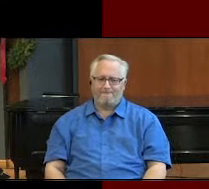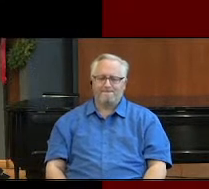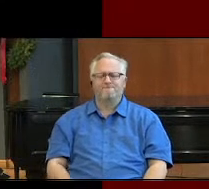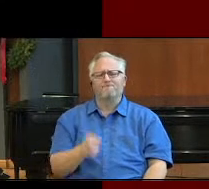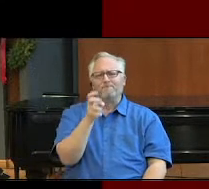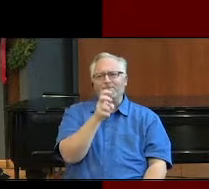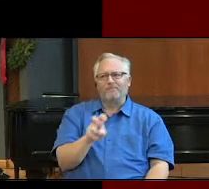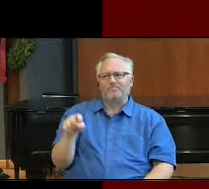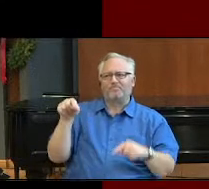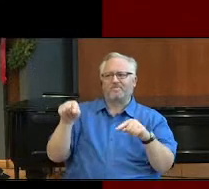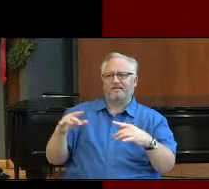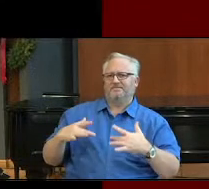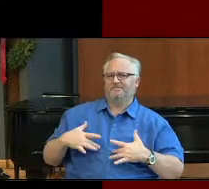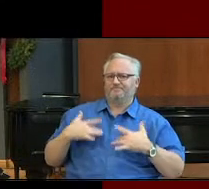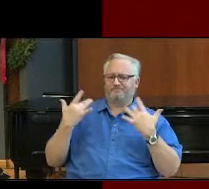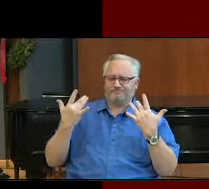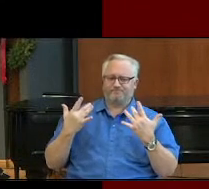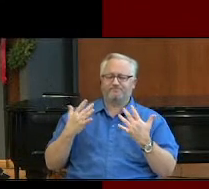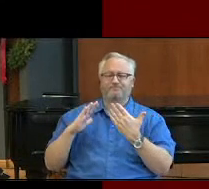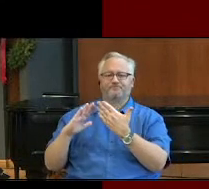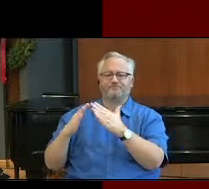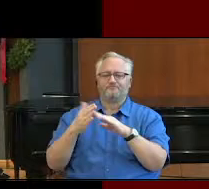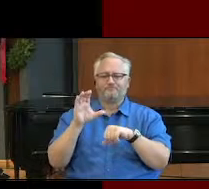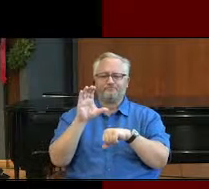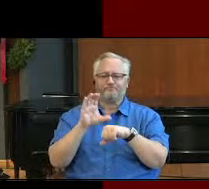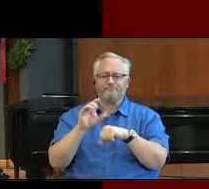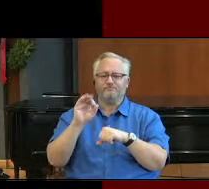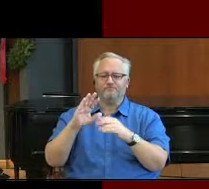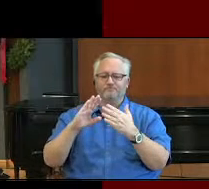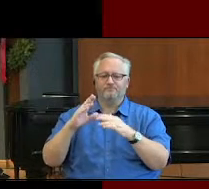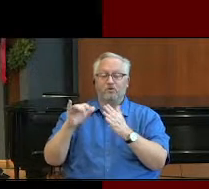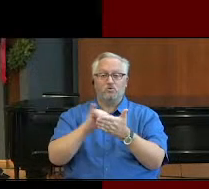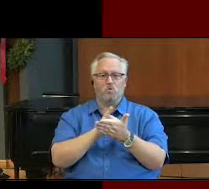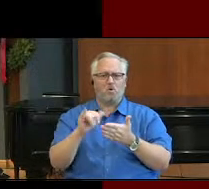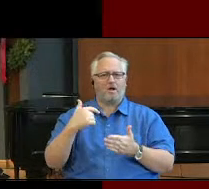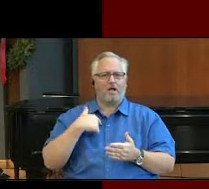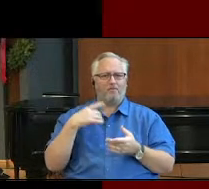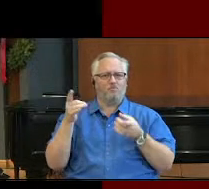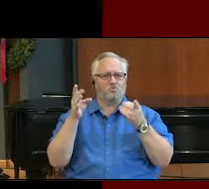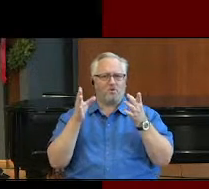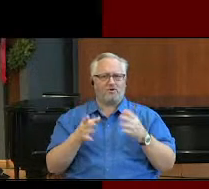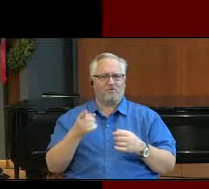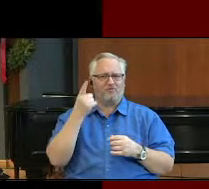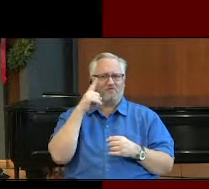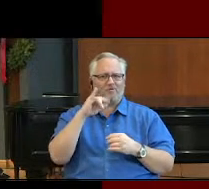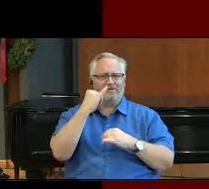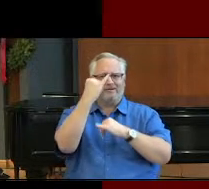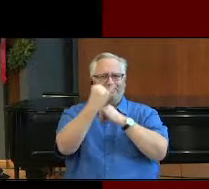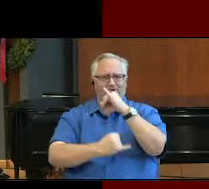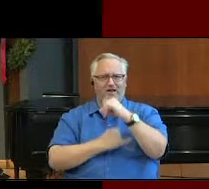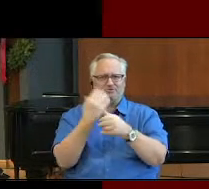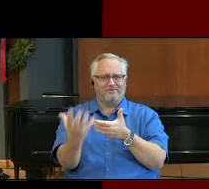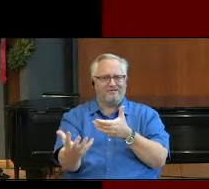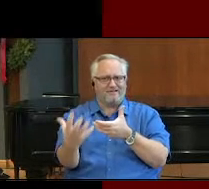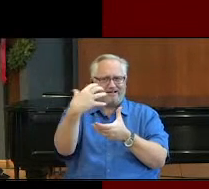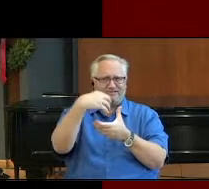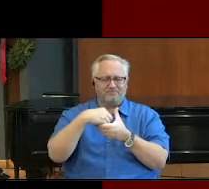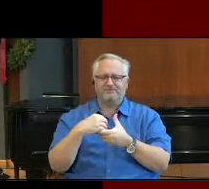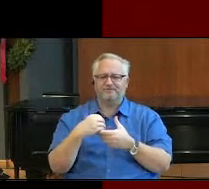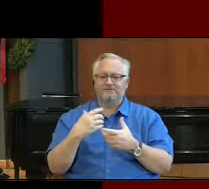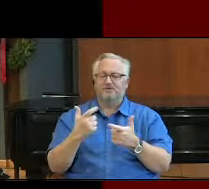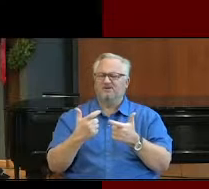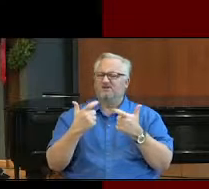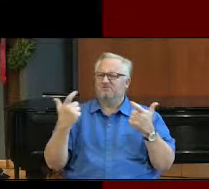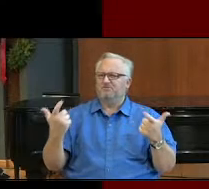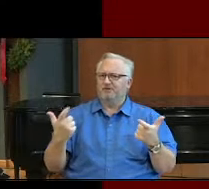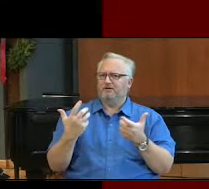segue to this event, Community Church of New York, where I am the Director of International Engagement and had a large part